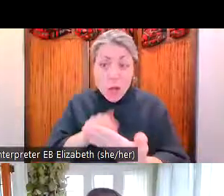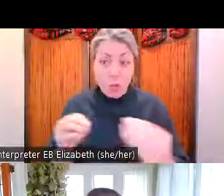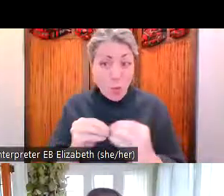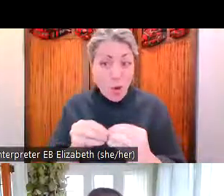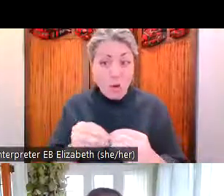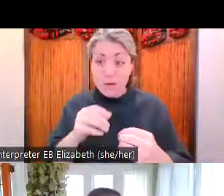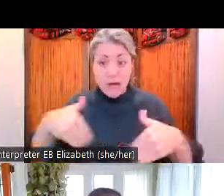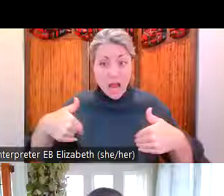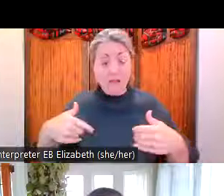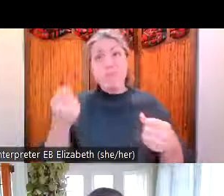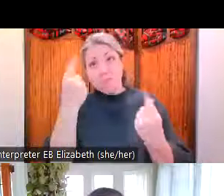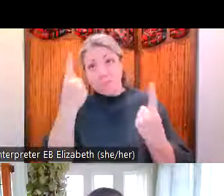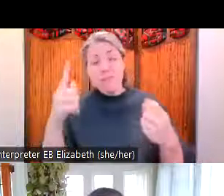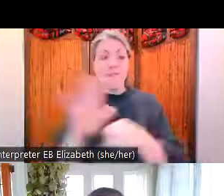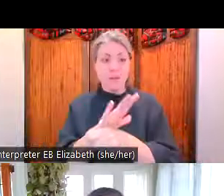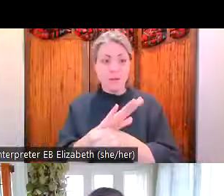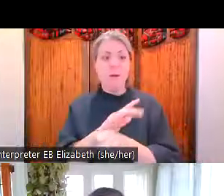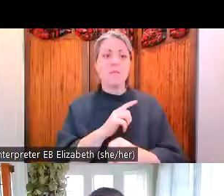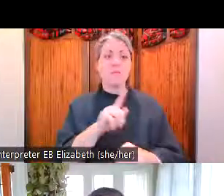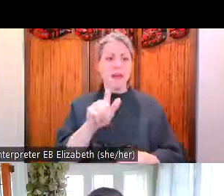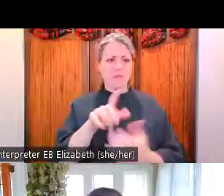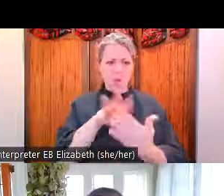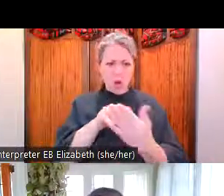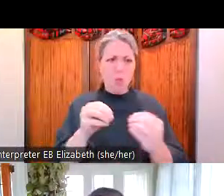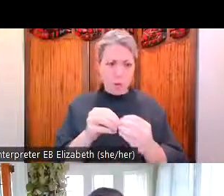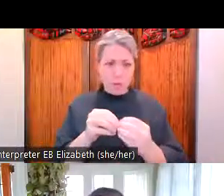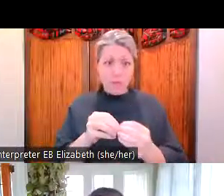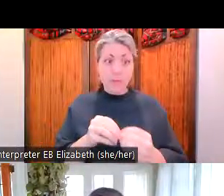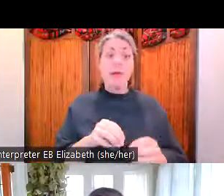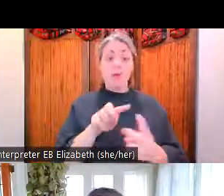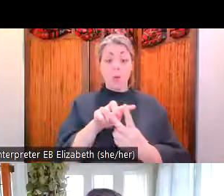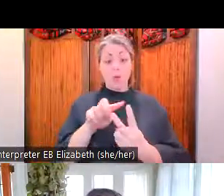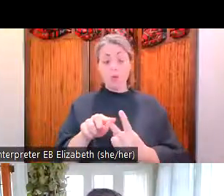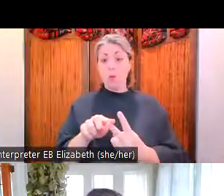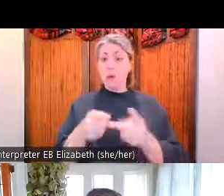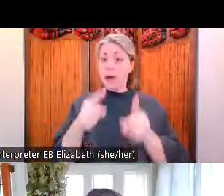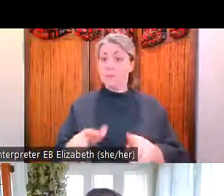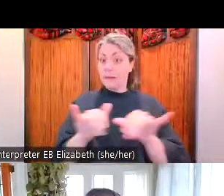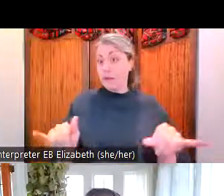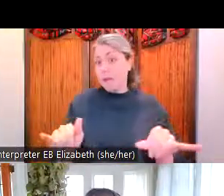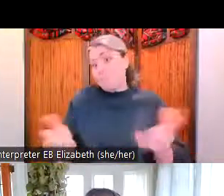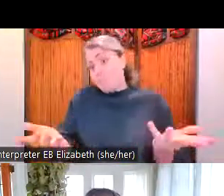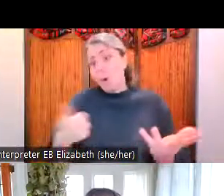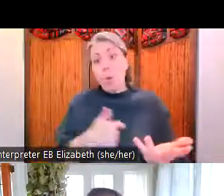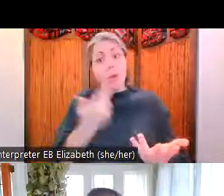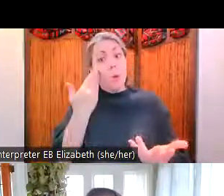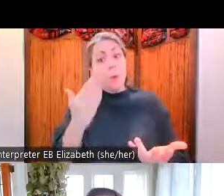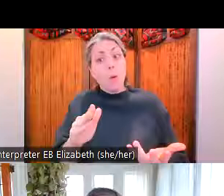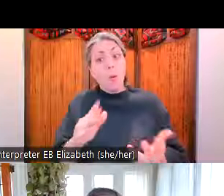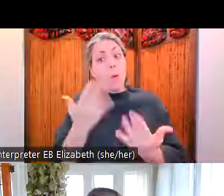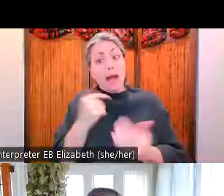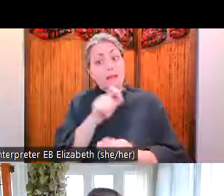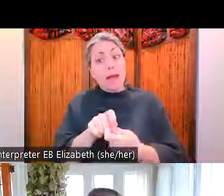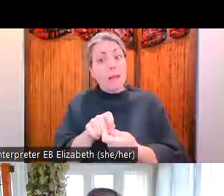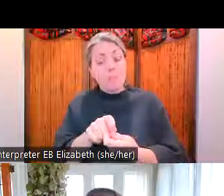things. First, I have to say that the reasons why ADHD and autism may co-occur aren't exactly clear yet. We do know